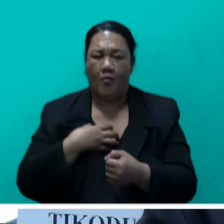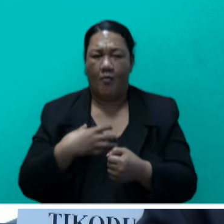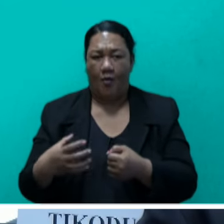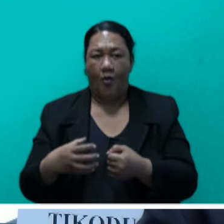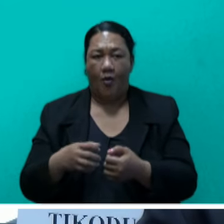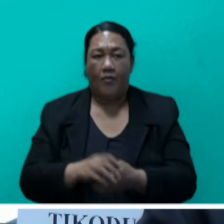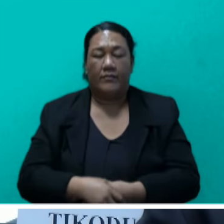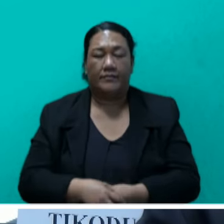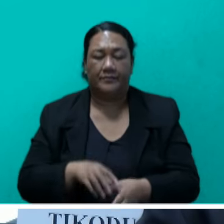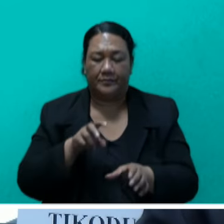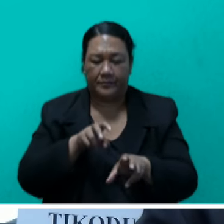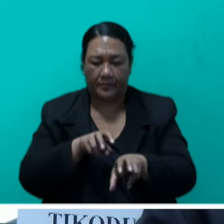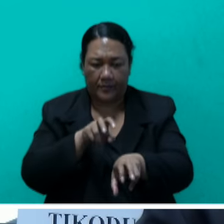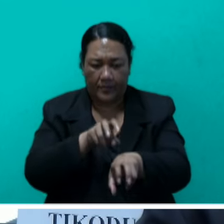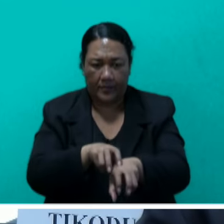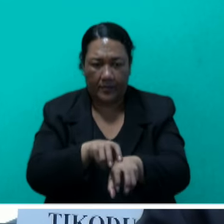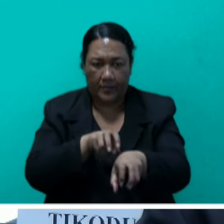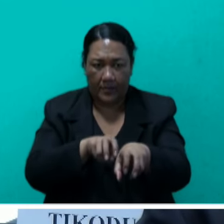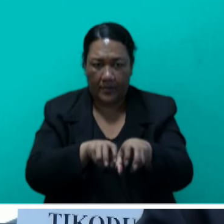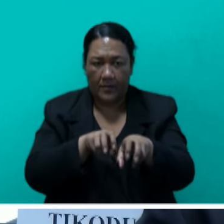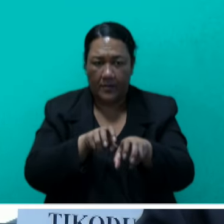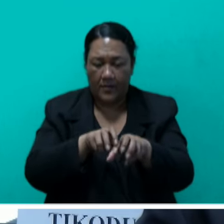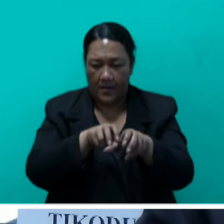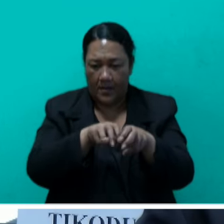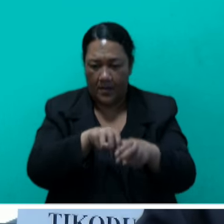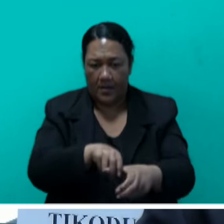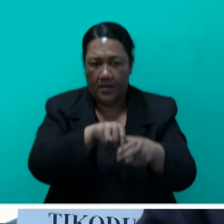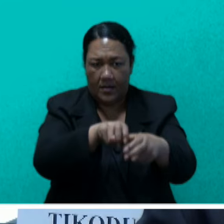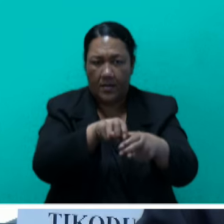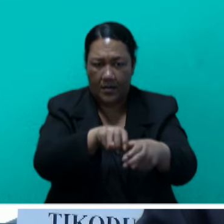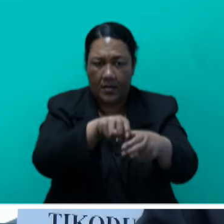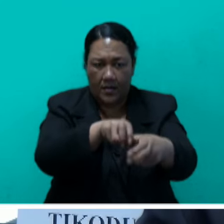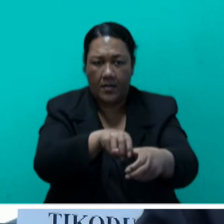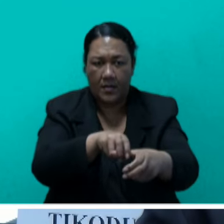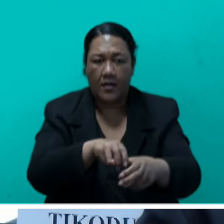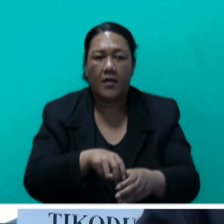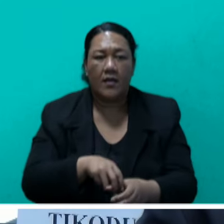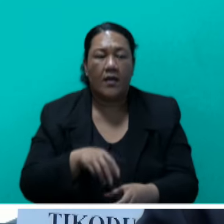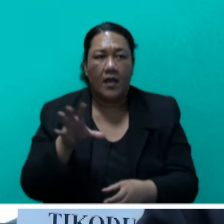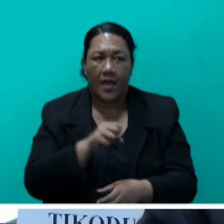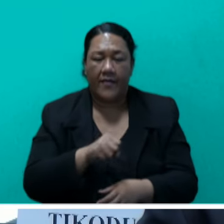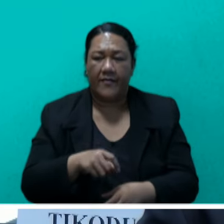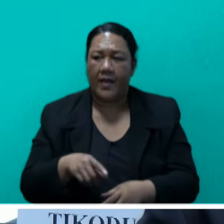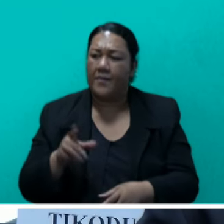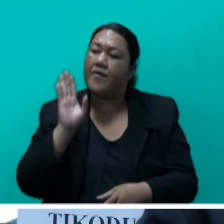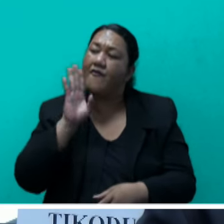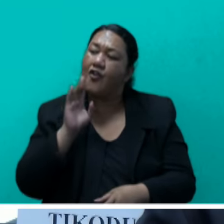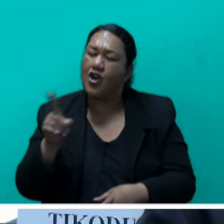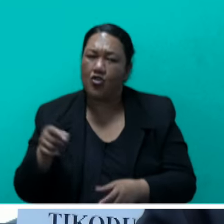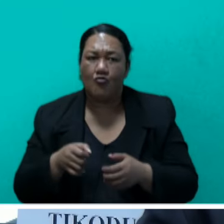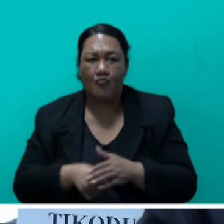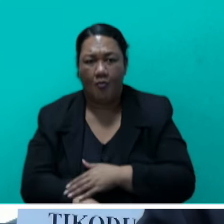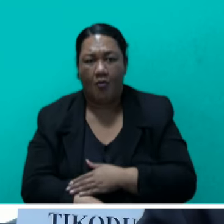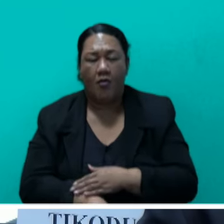dating back to 20 to 30 years, when you were not born, delivery by rail were over 90%.